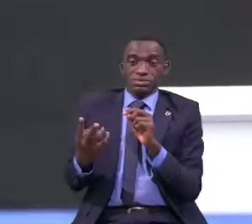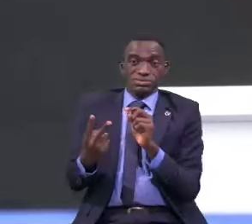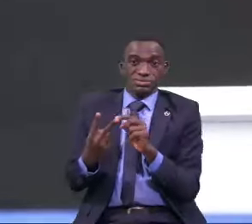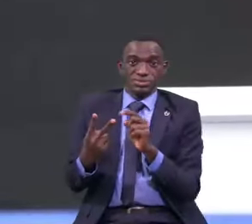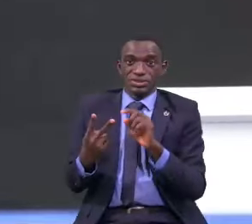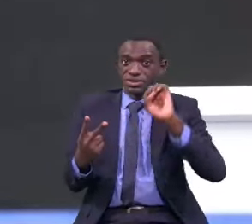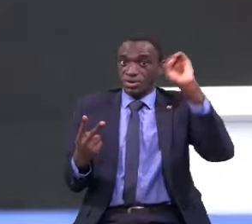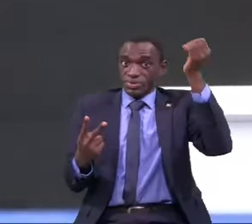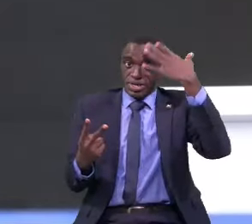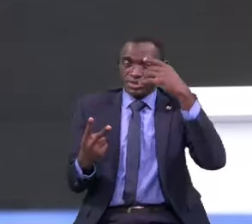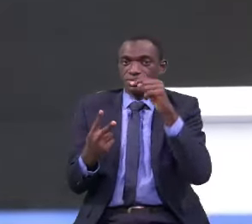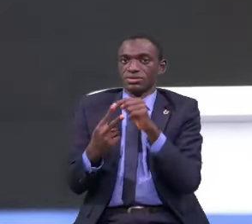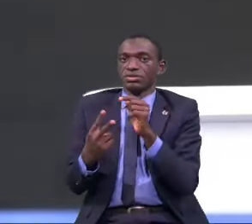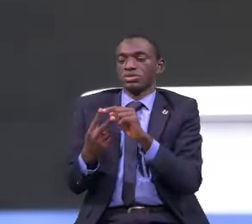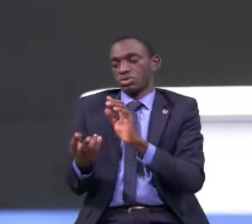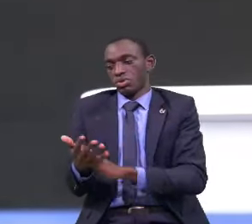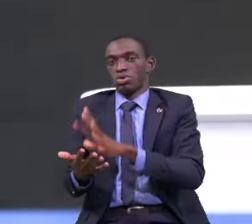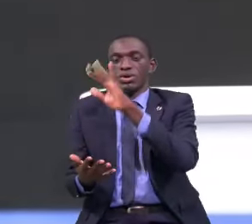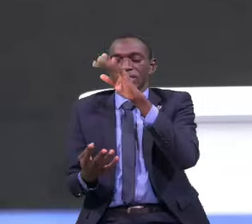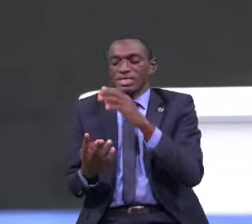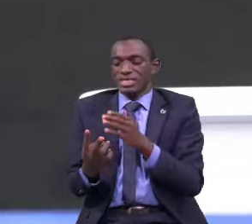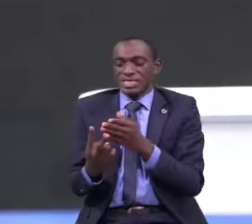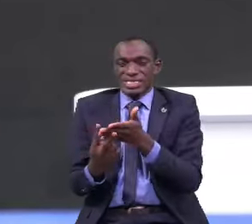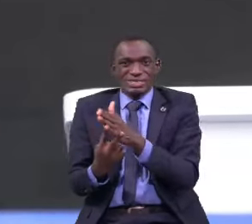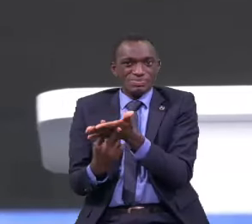glory, I have faith.